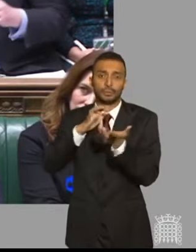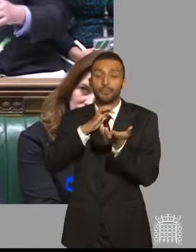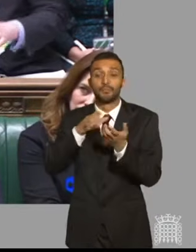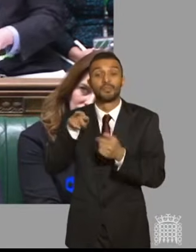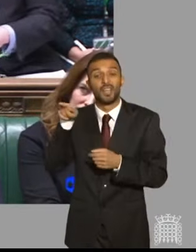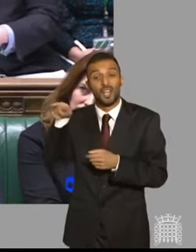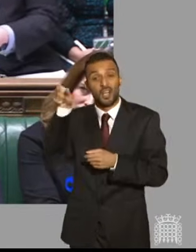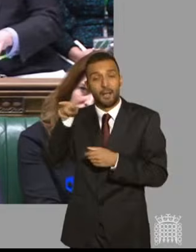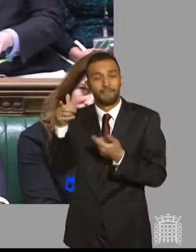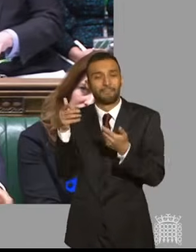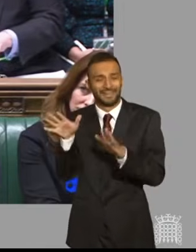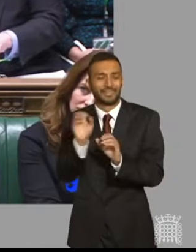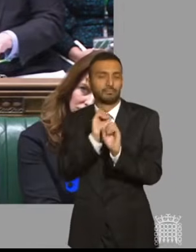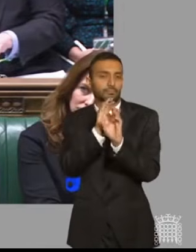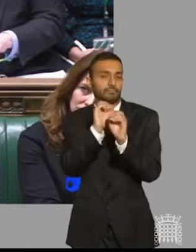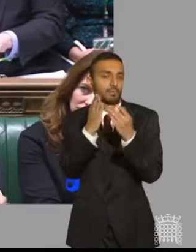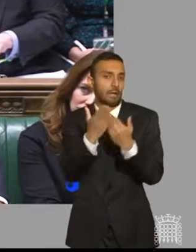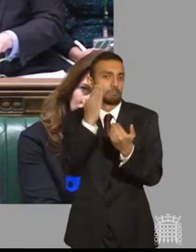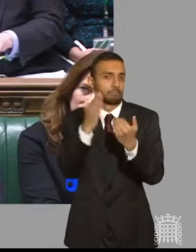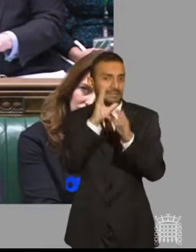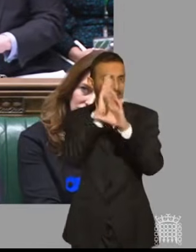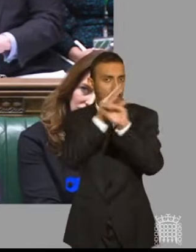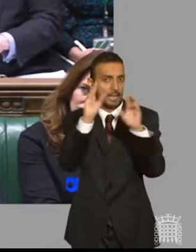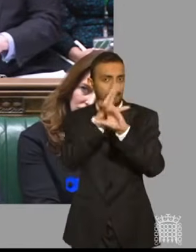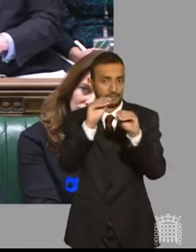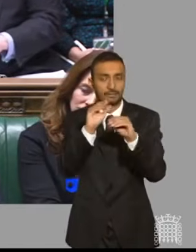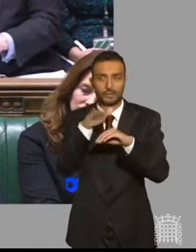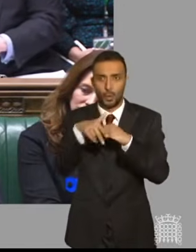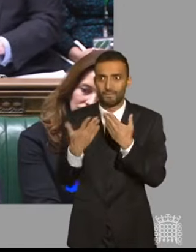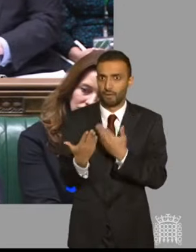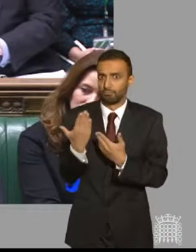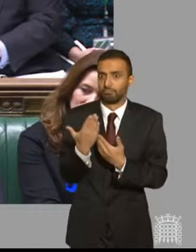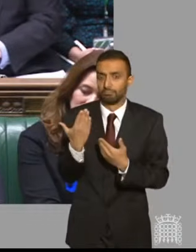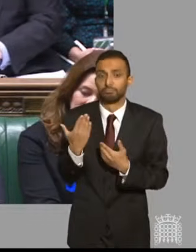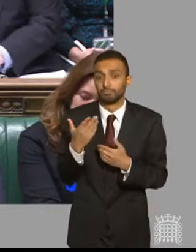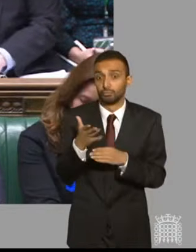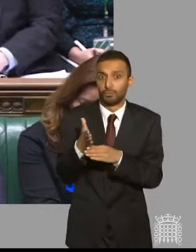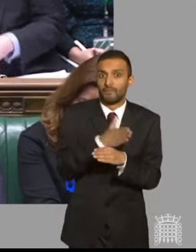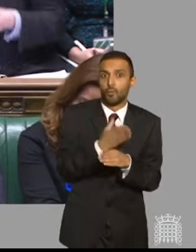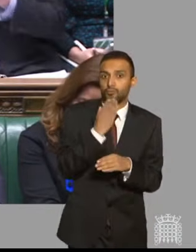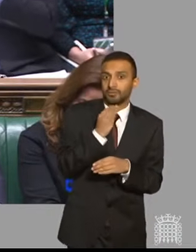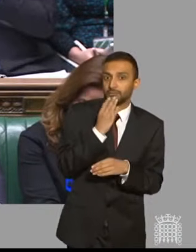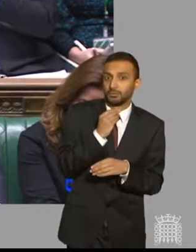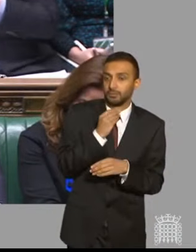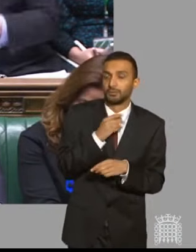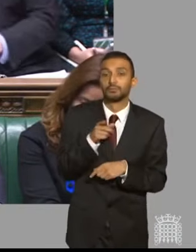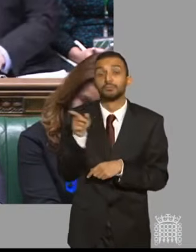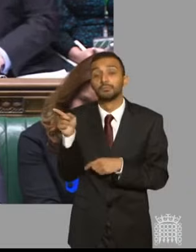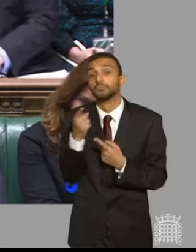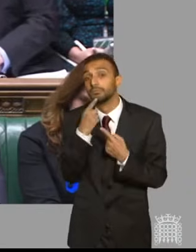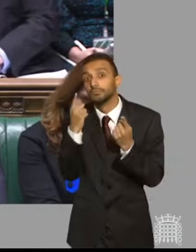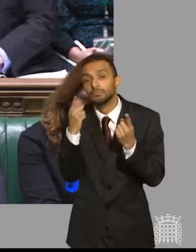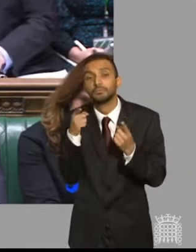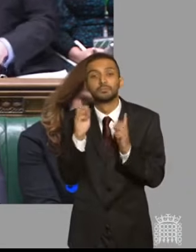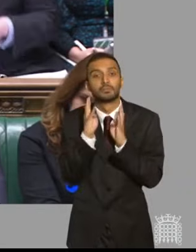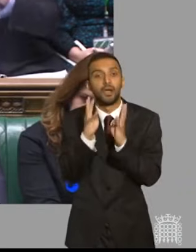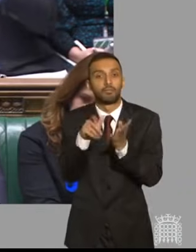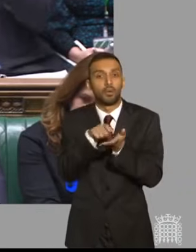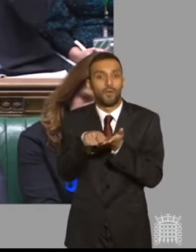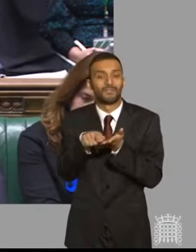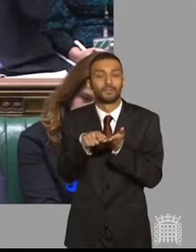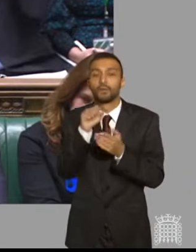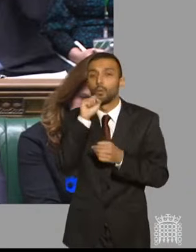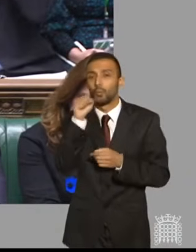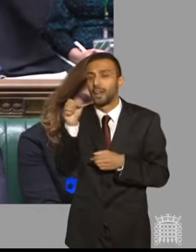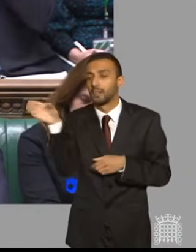the Christmas recess, announced that the Cabinet Office was appointing an expert group of clinical, legal and social care experts,